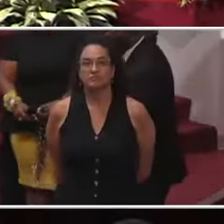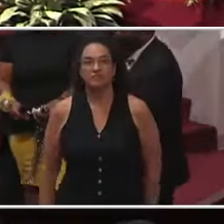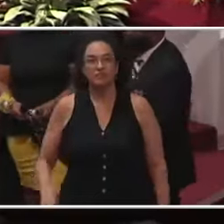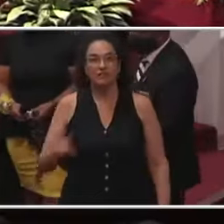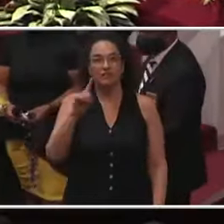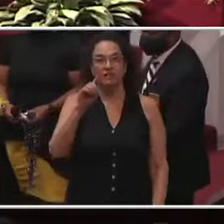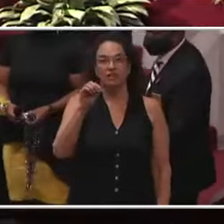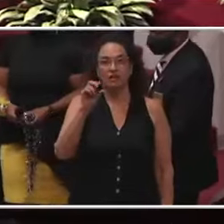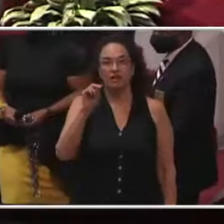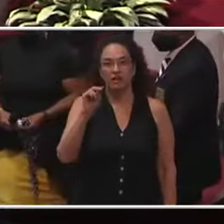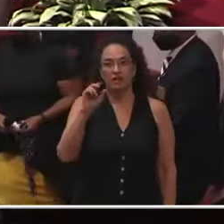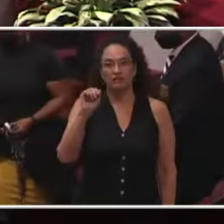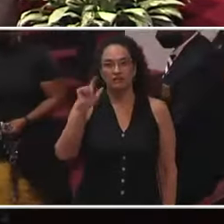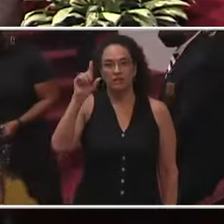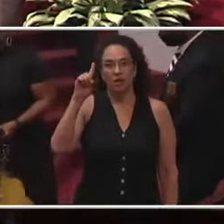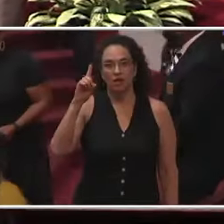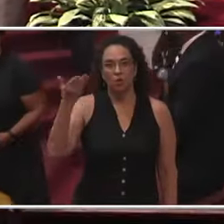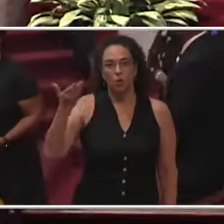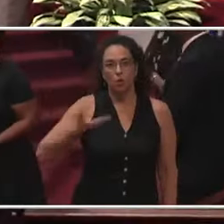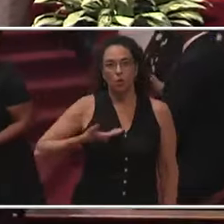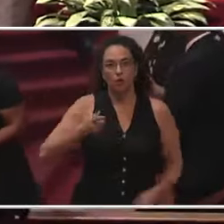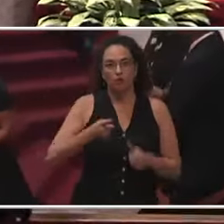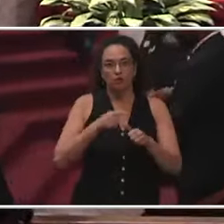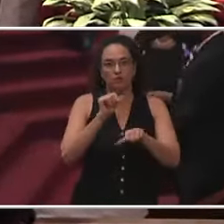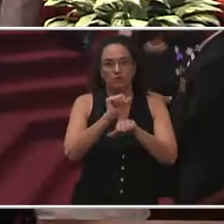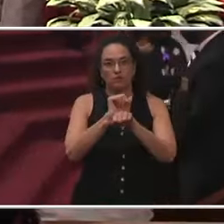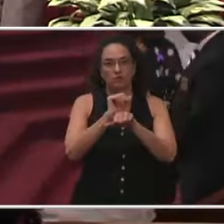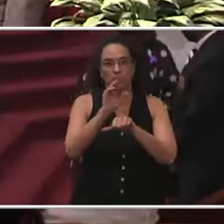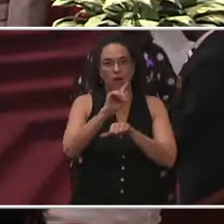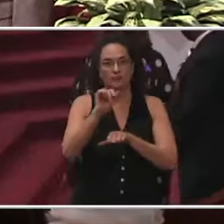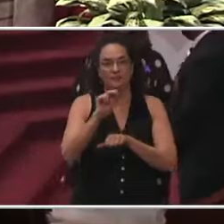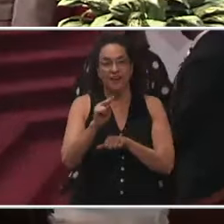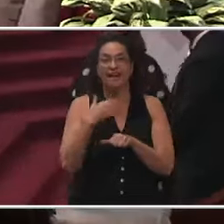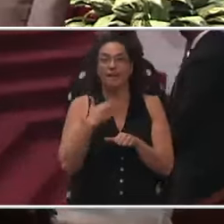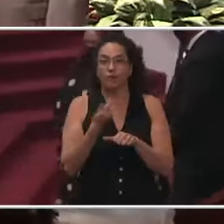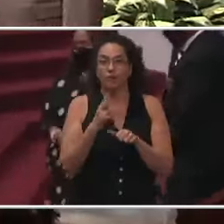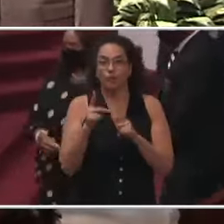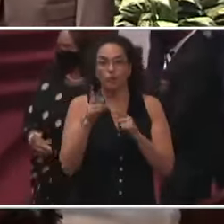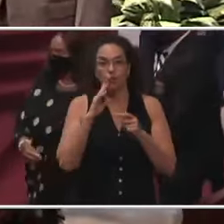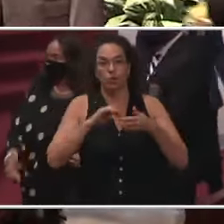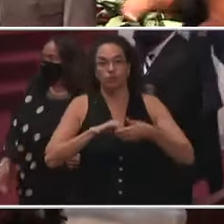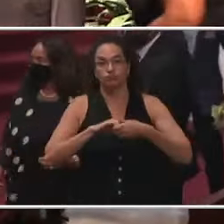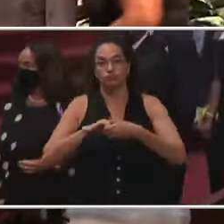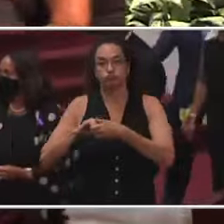First Mount Zion. God bless you. Thank you. And just stay right there. We got some folks who are going to come shake your hand, okay?